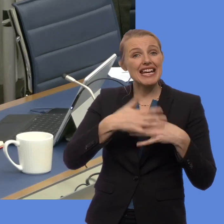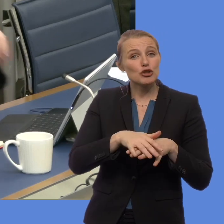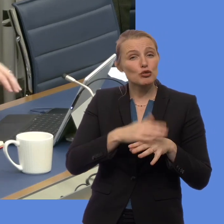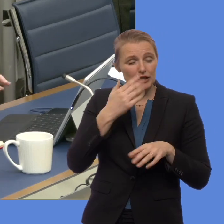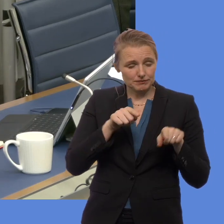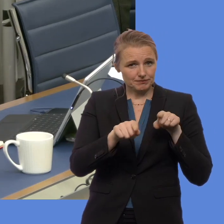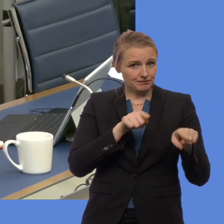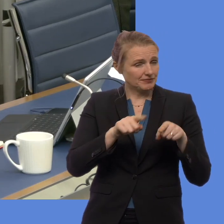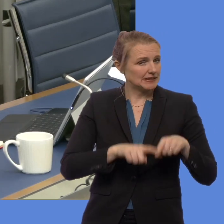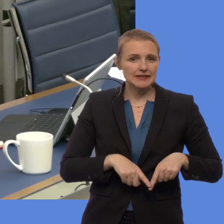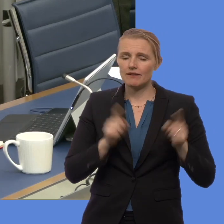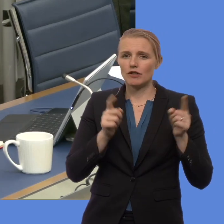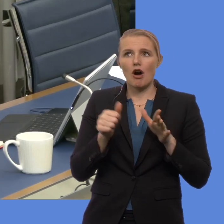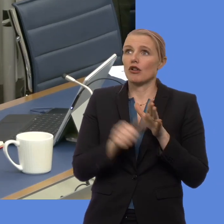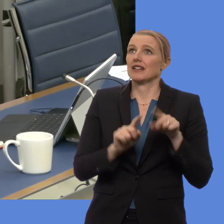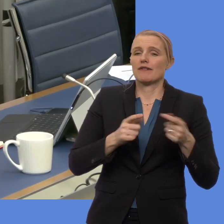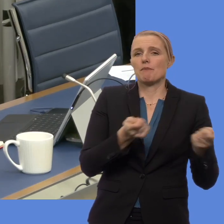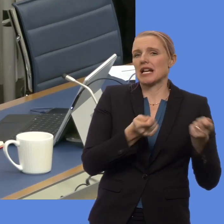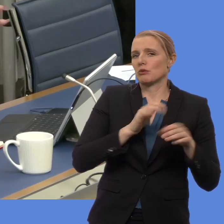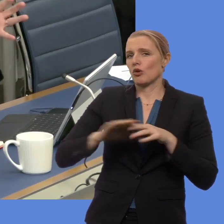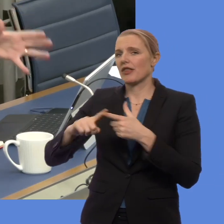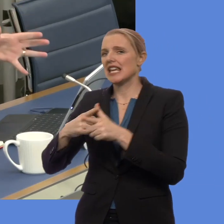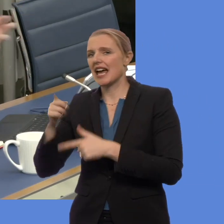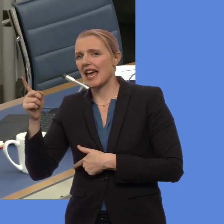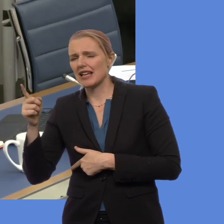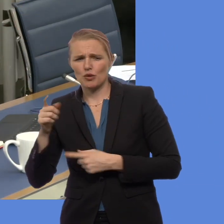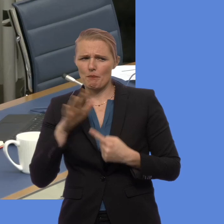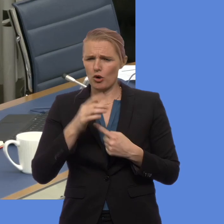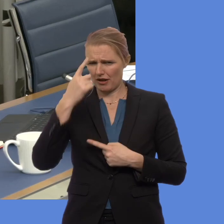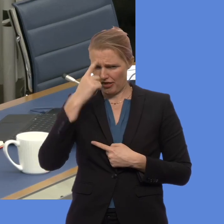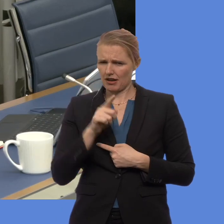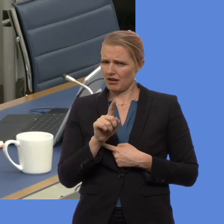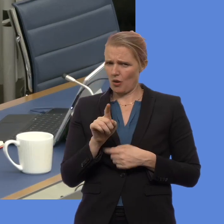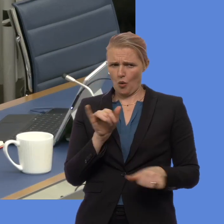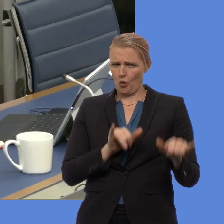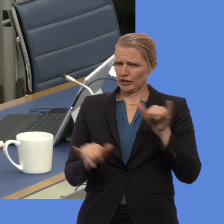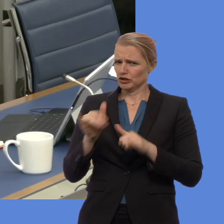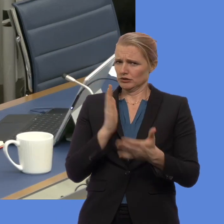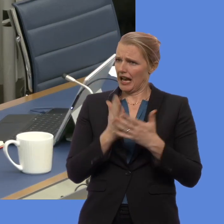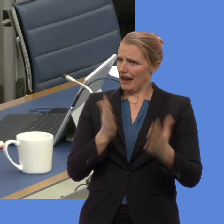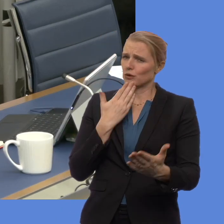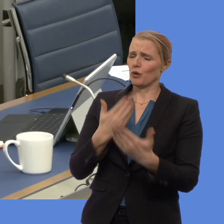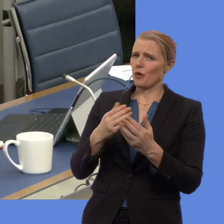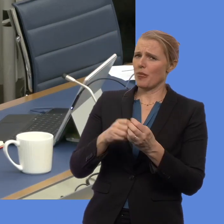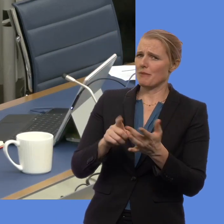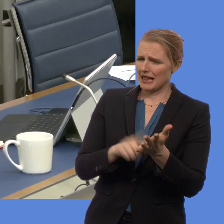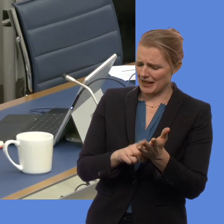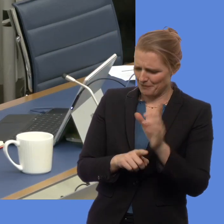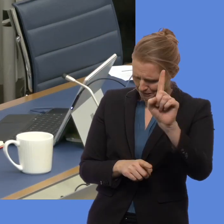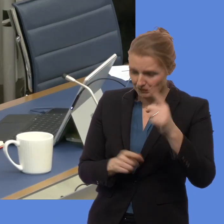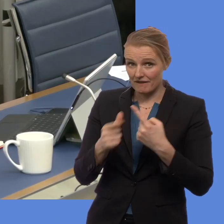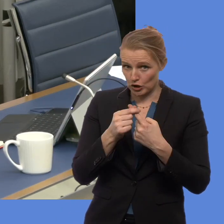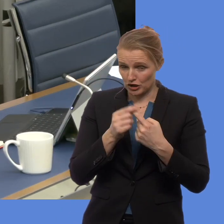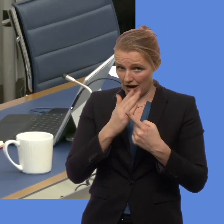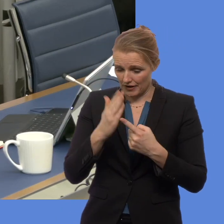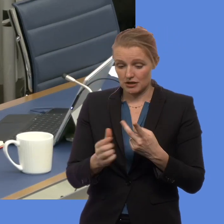understand that, because it's something I want to pick up on to make sure we can get this applied to as many people as possible. The other thing was, for clarification, is